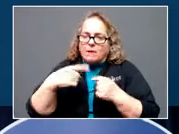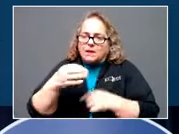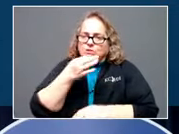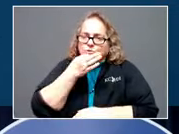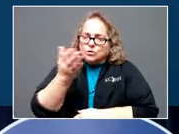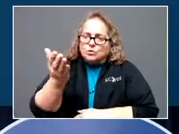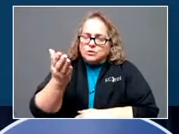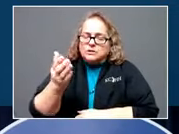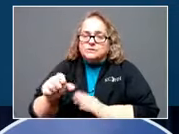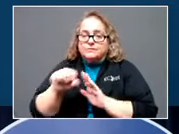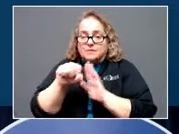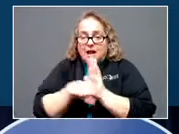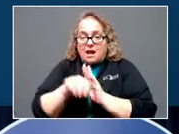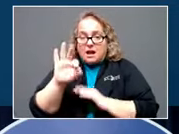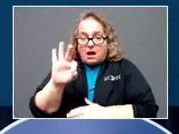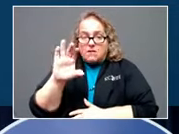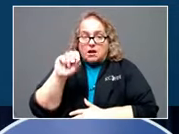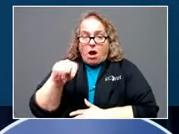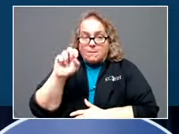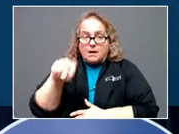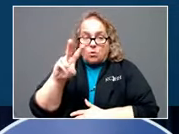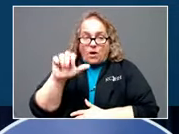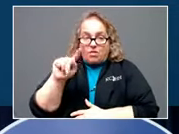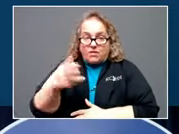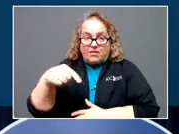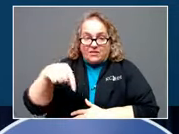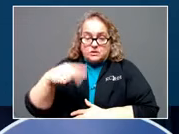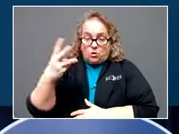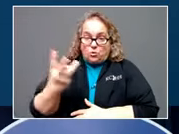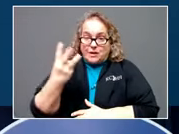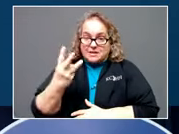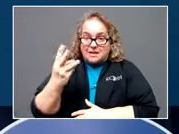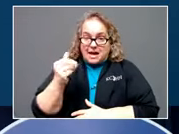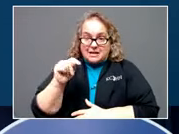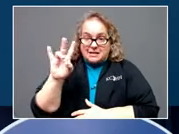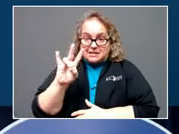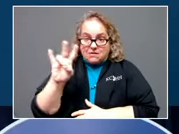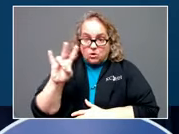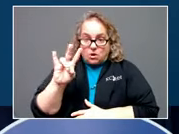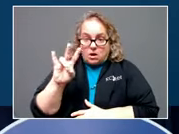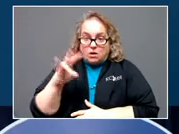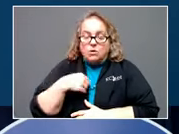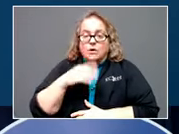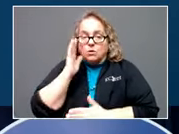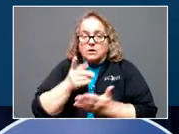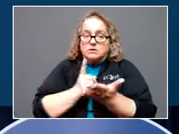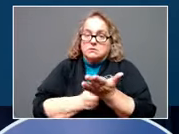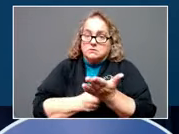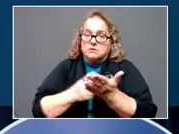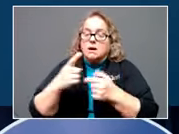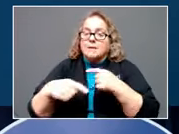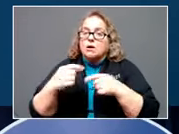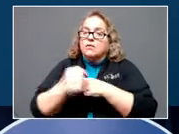Commonwealth this Wednesday at 7 p.m. We're going to talk about the year that was and what's